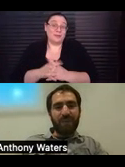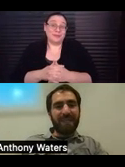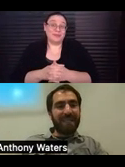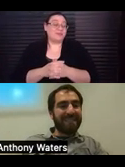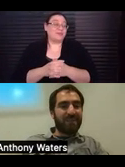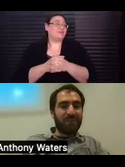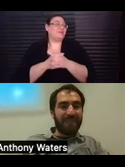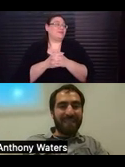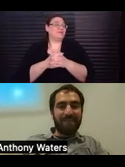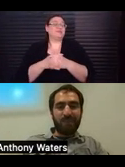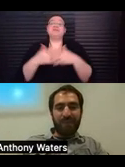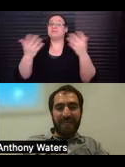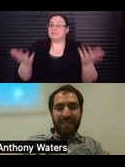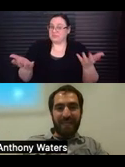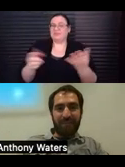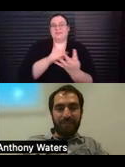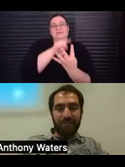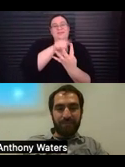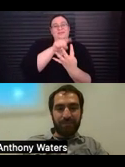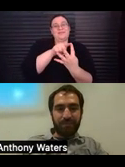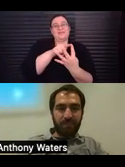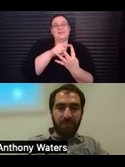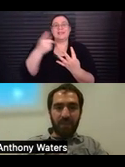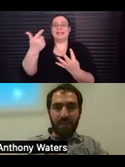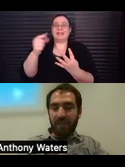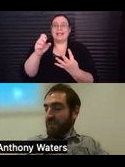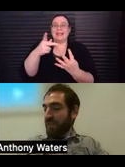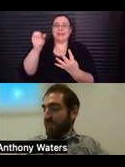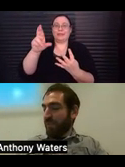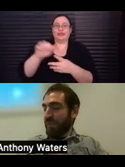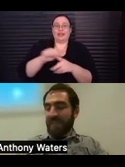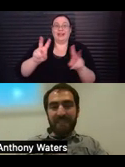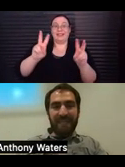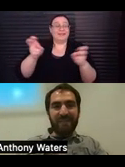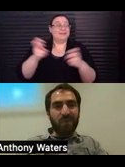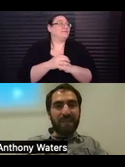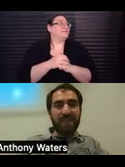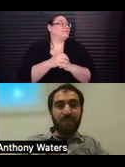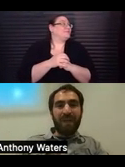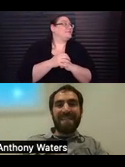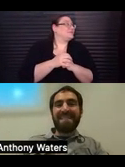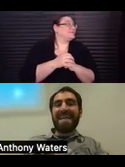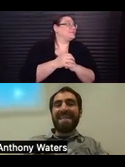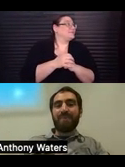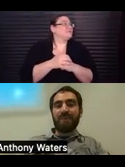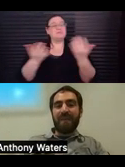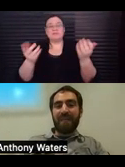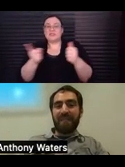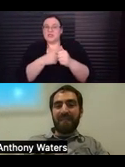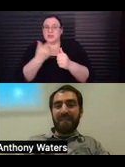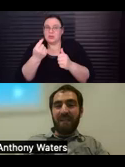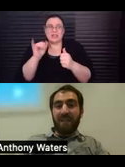Okay, so we're going to get into gatekeeper training now. So first, let's answer the question of what is gatekeeper